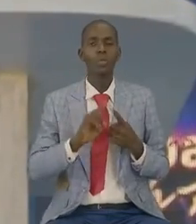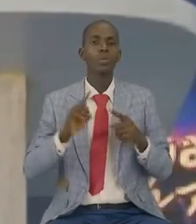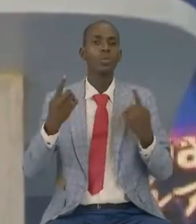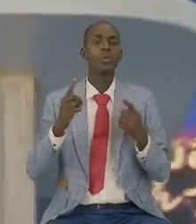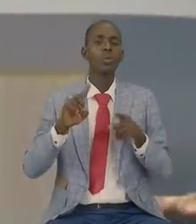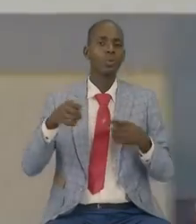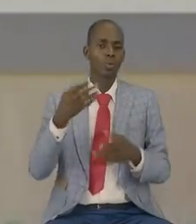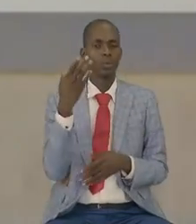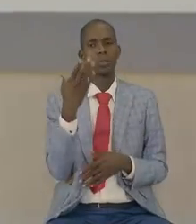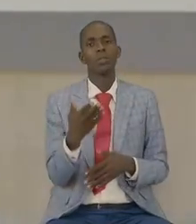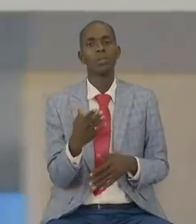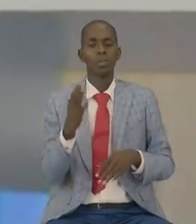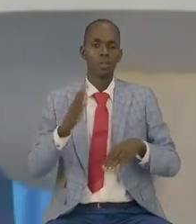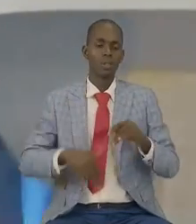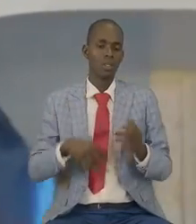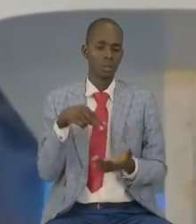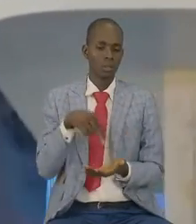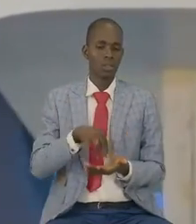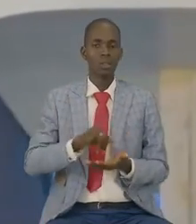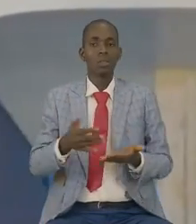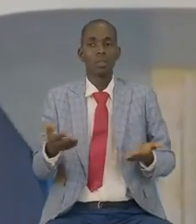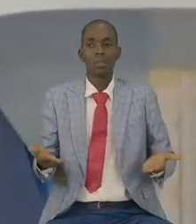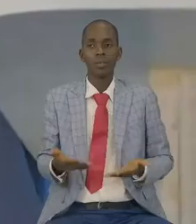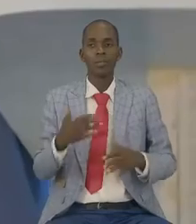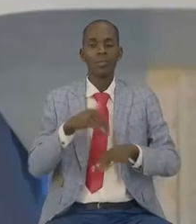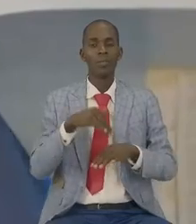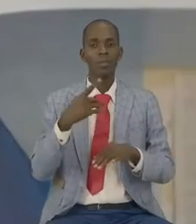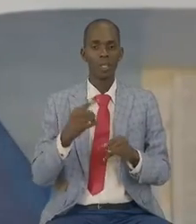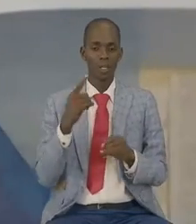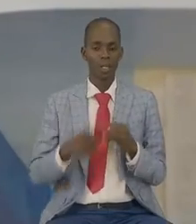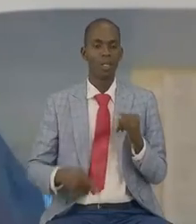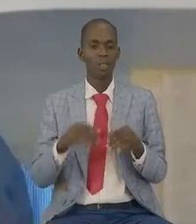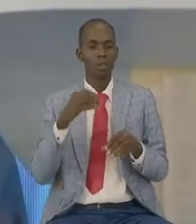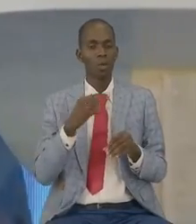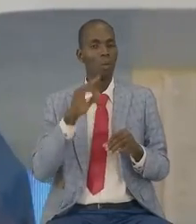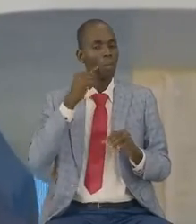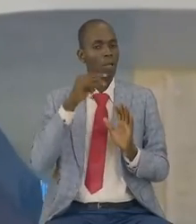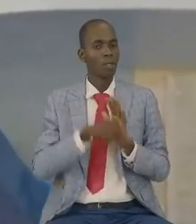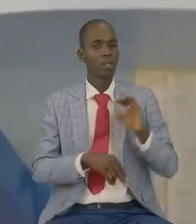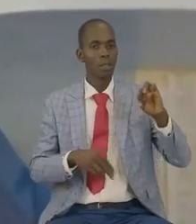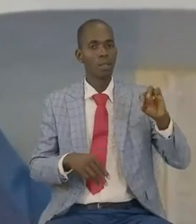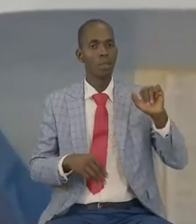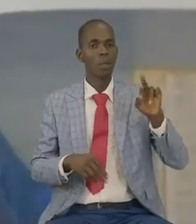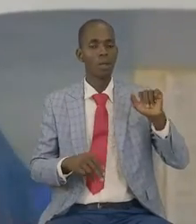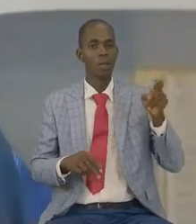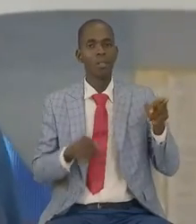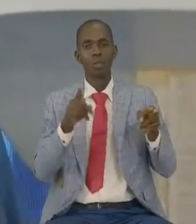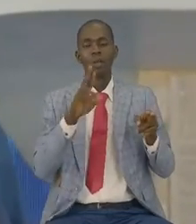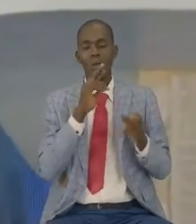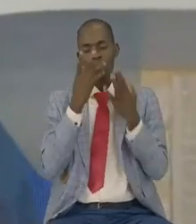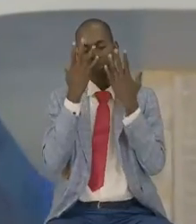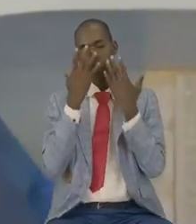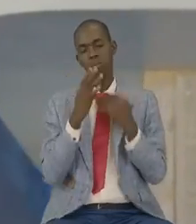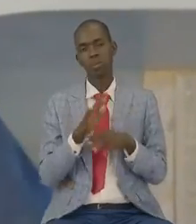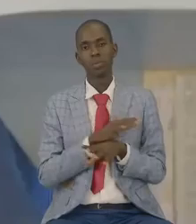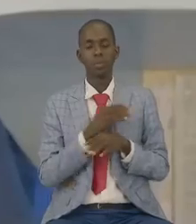there. Instead of standing here at the edge of Mara and then you are sorrowful, you are discouraged,